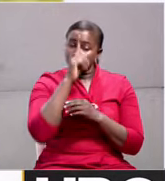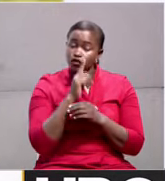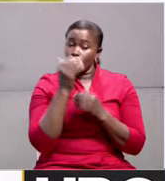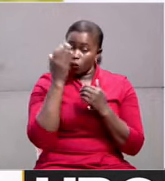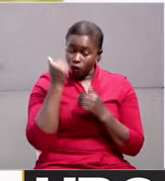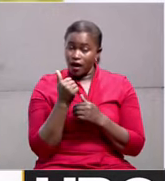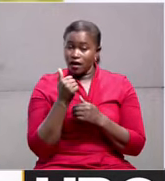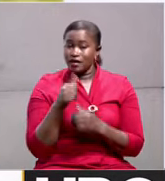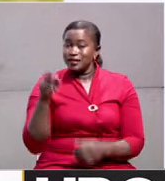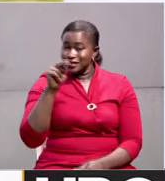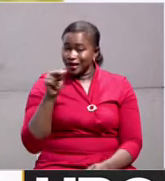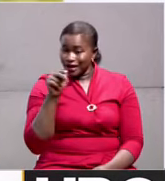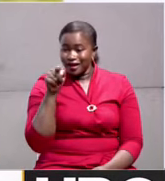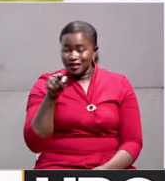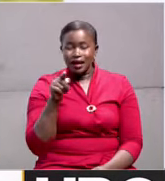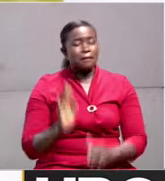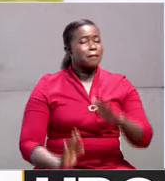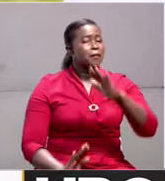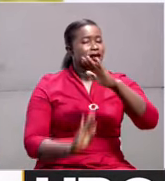is the maximum development.